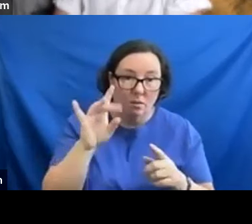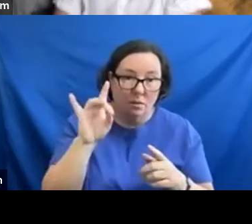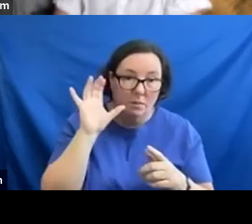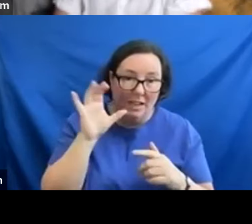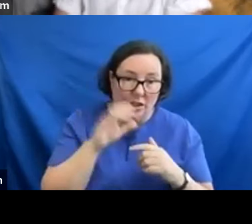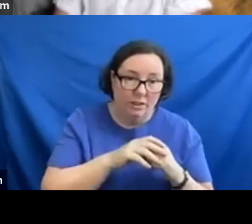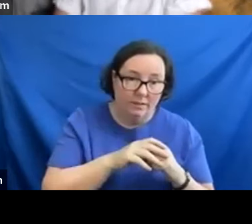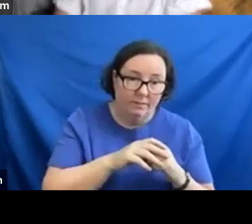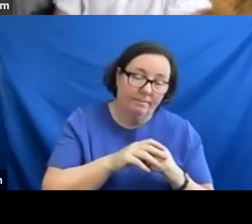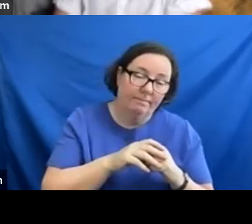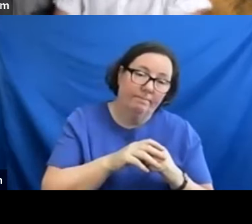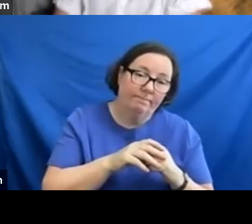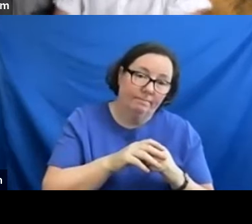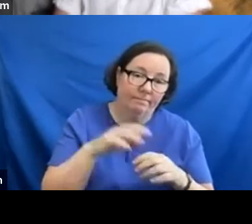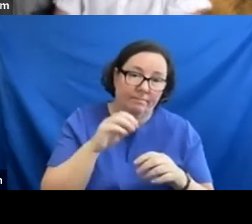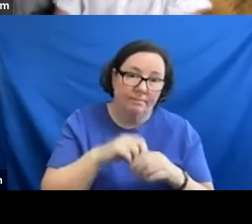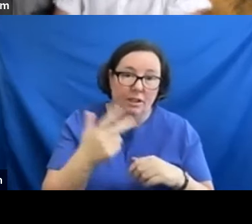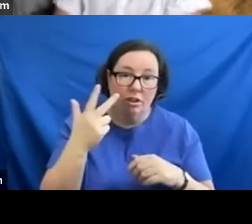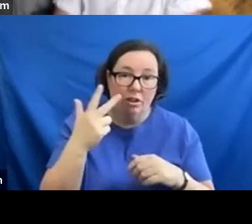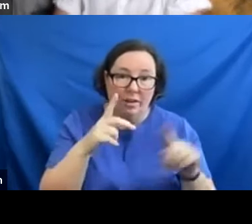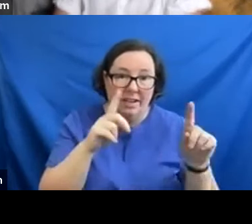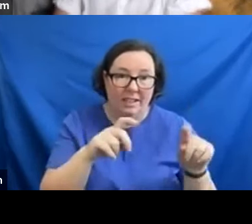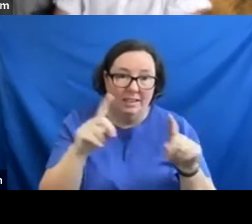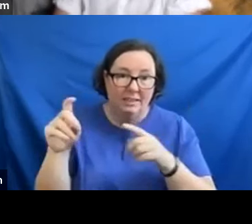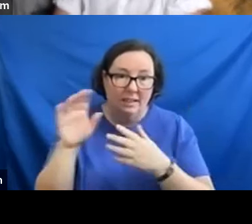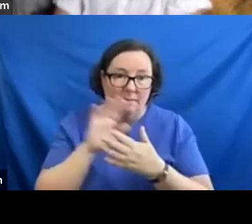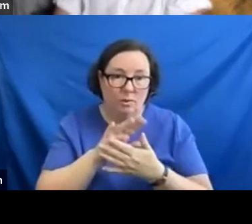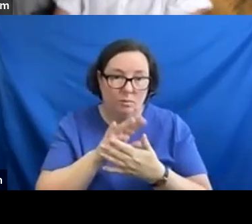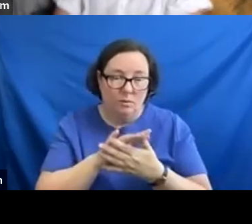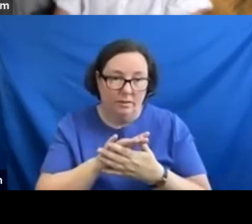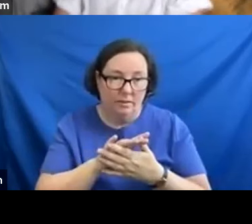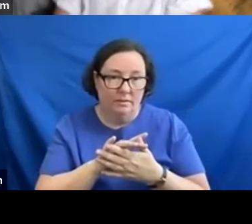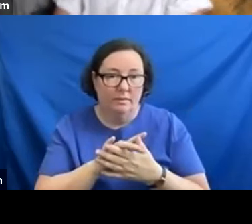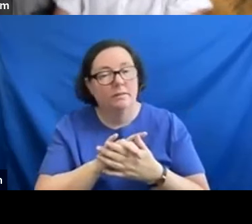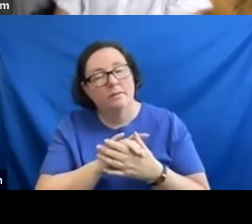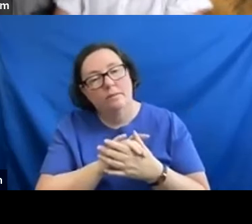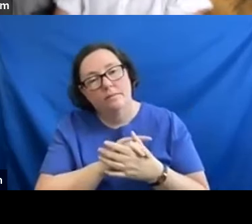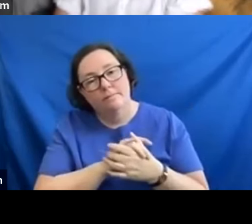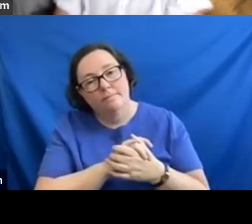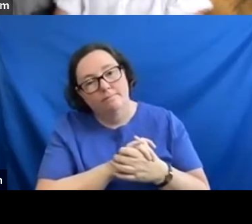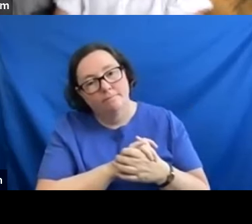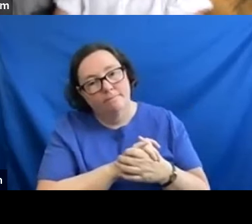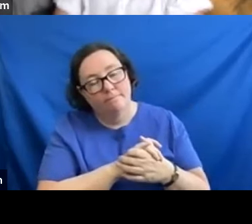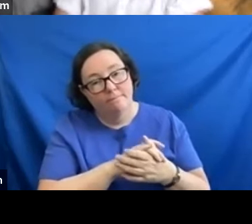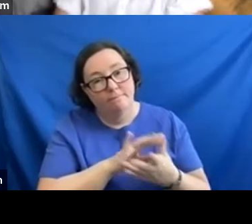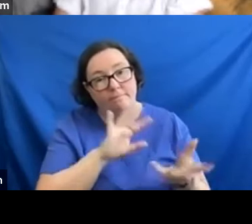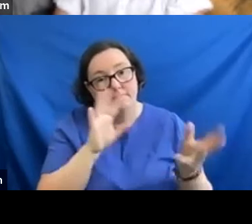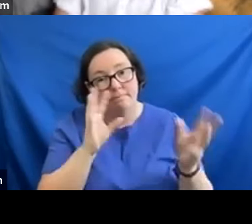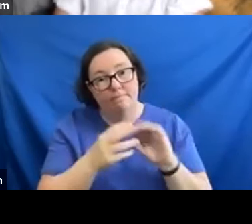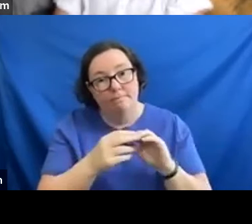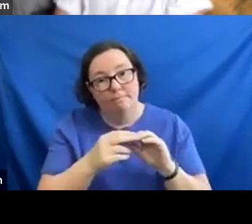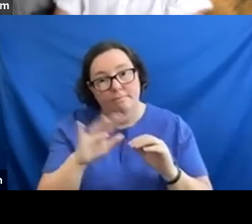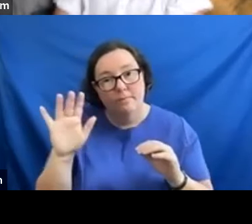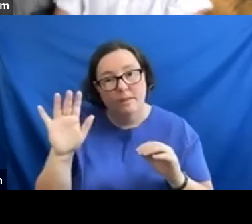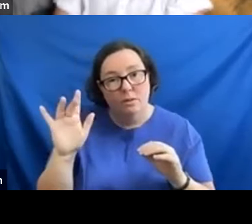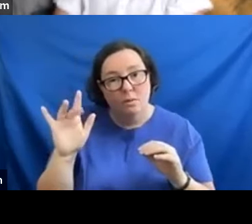in the 3 exam schools. There are close to